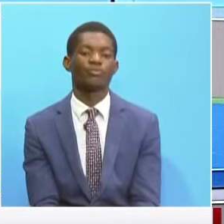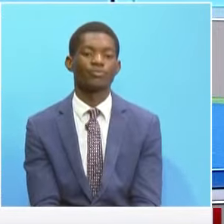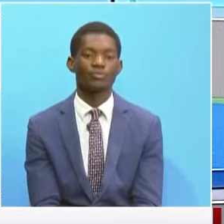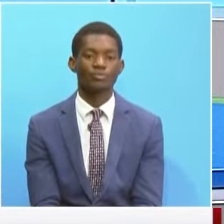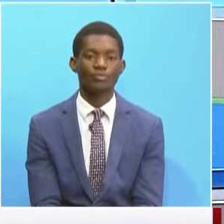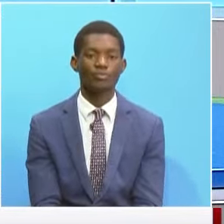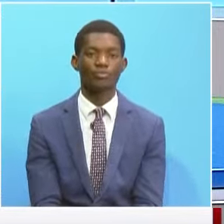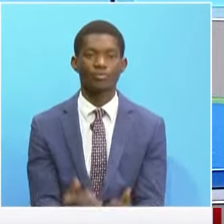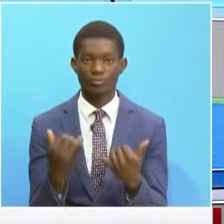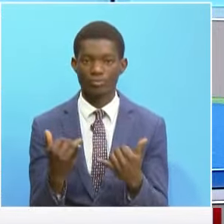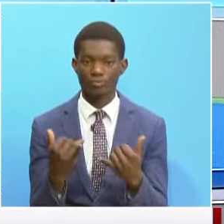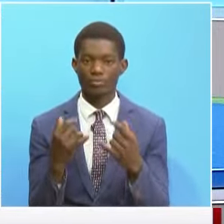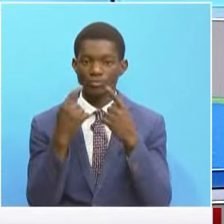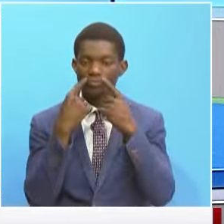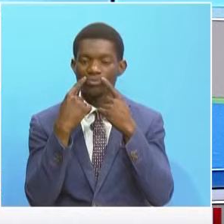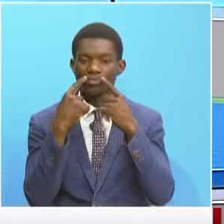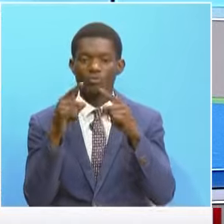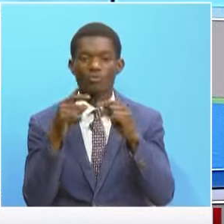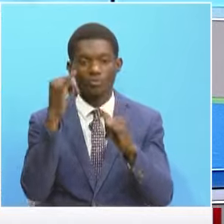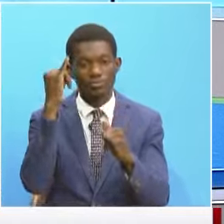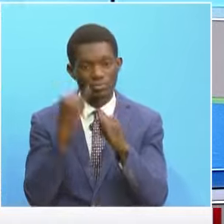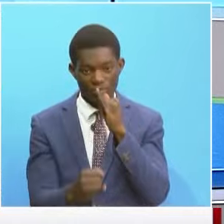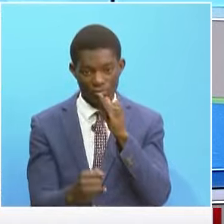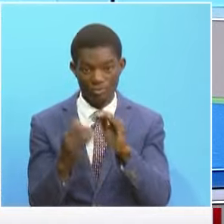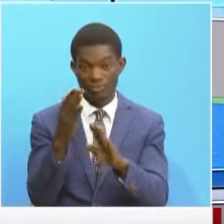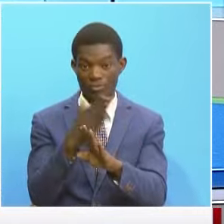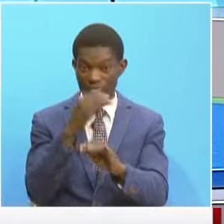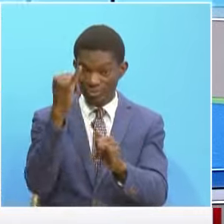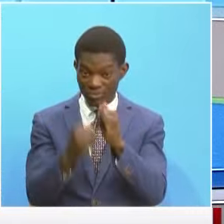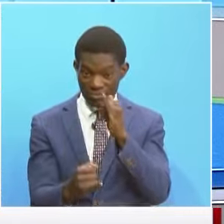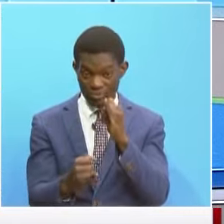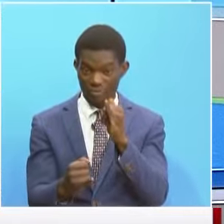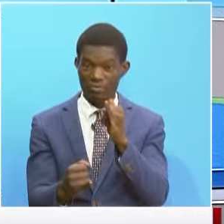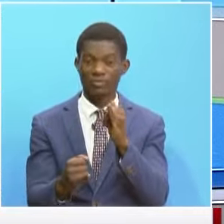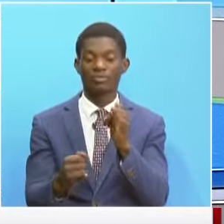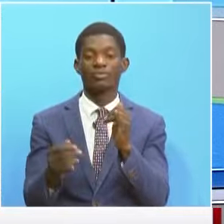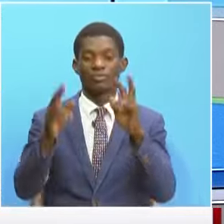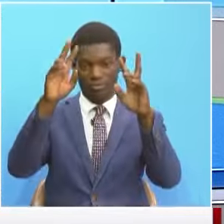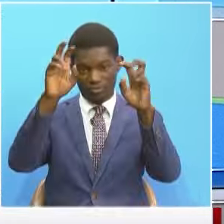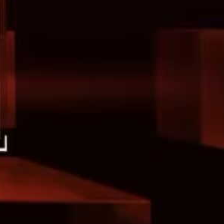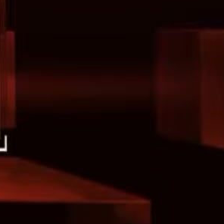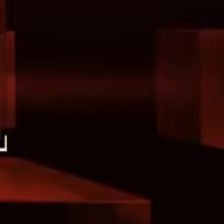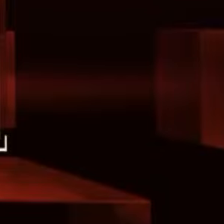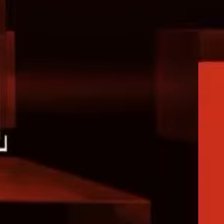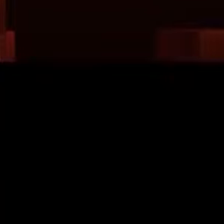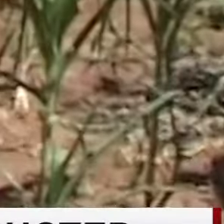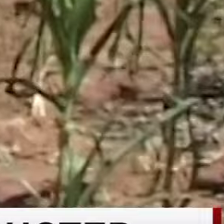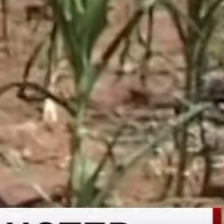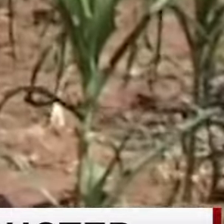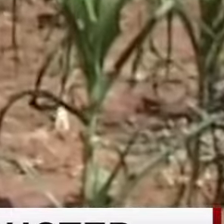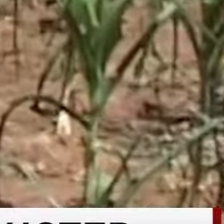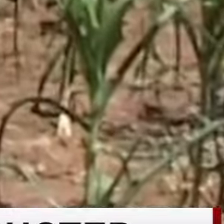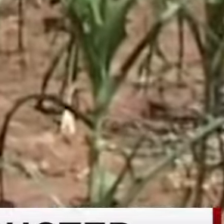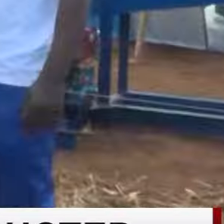Well, that item brings us to the end of the news. And before I finish, we look at the headlines once again. Government committed